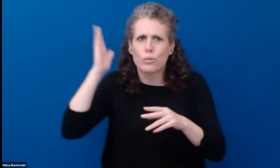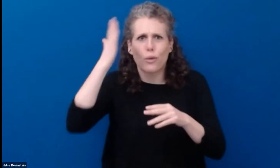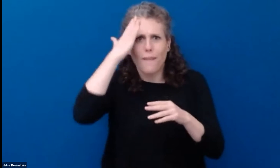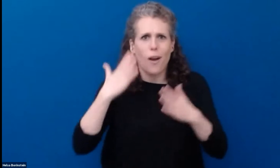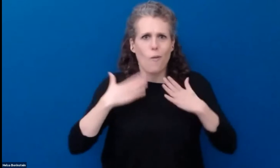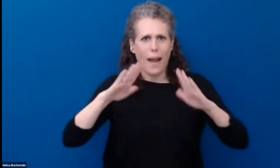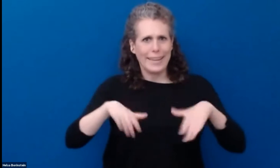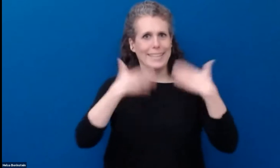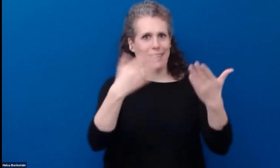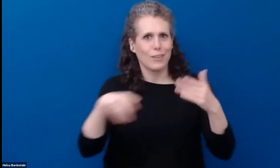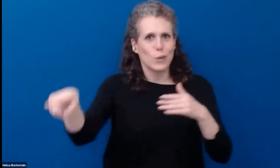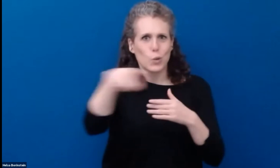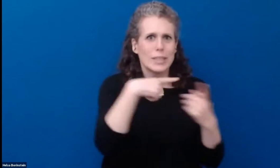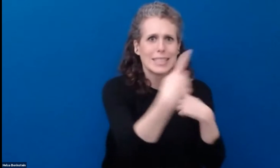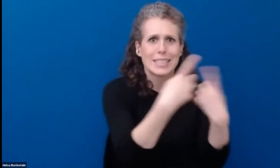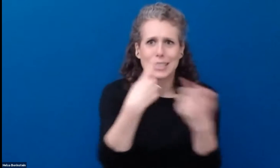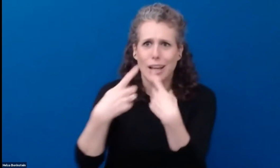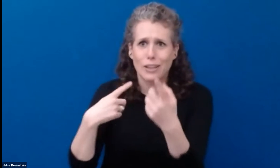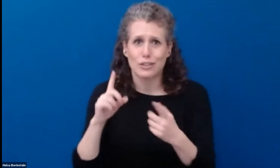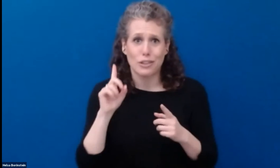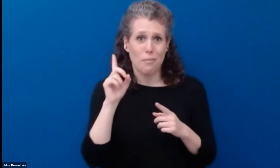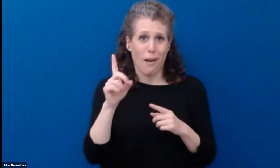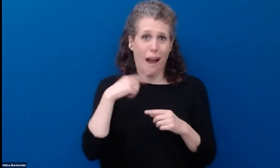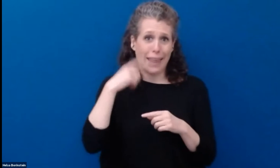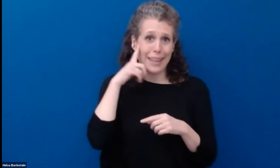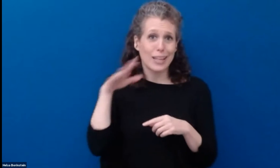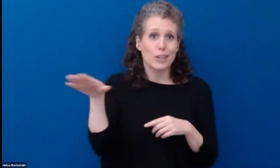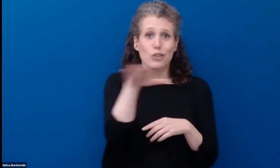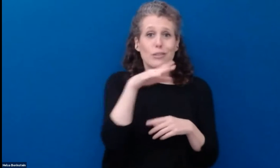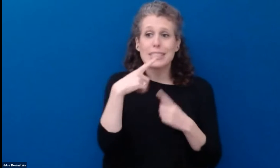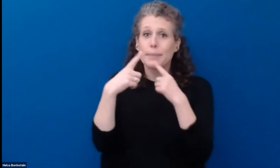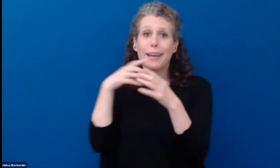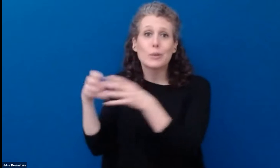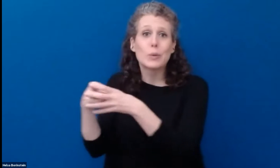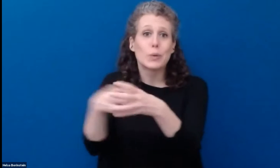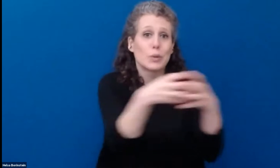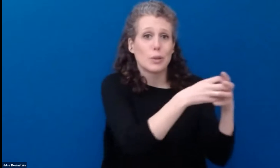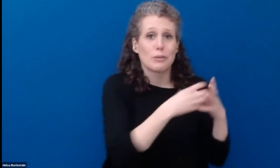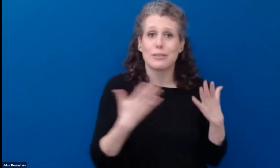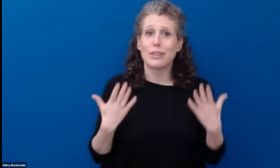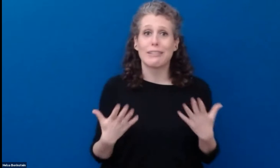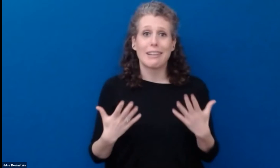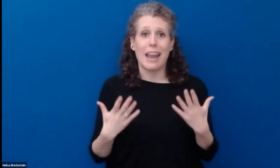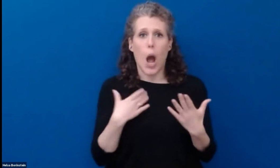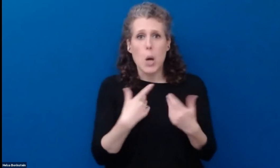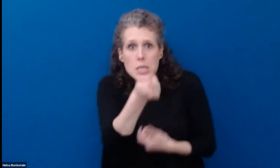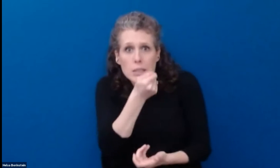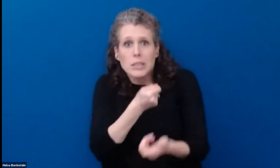for discussions, but maybe everyone has said everything already, so it was a little bit harder to get the